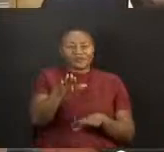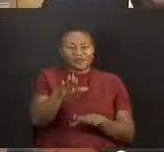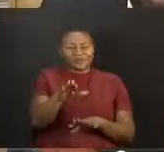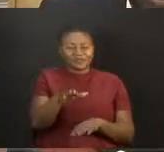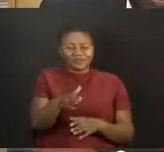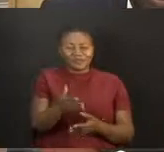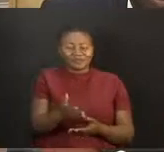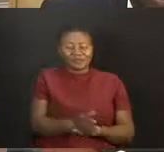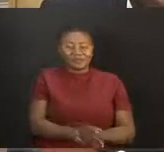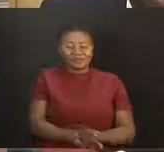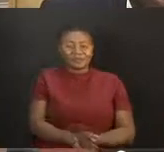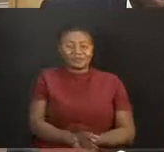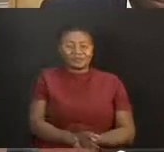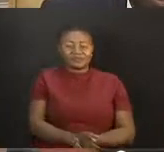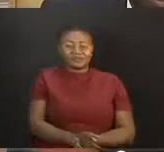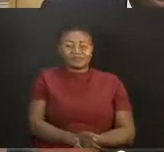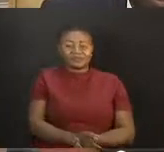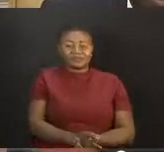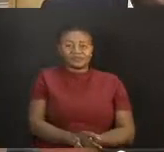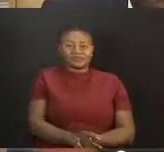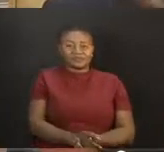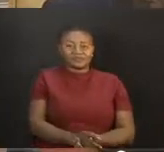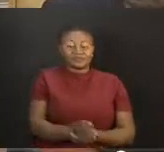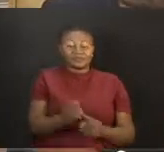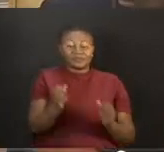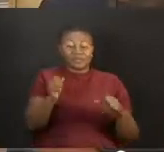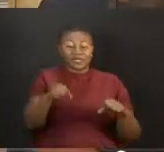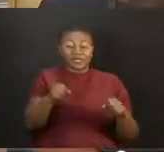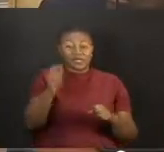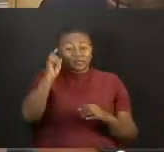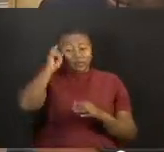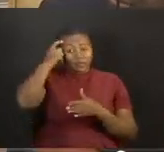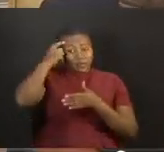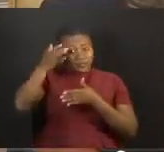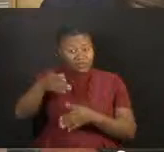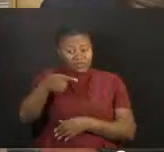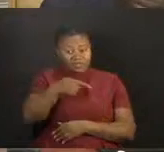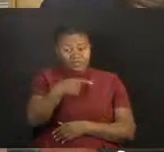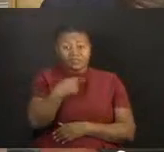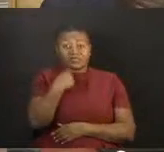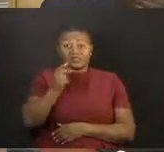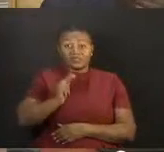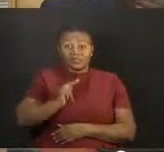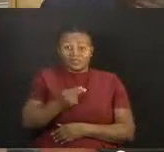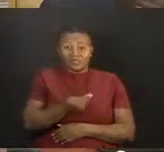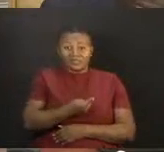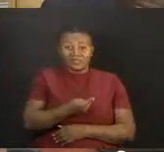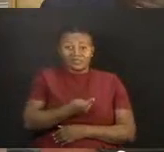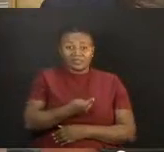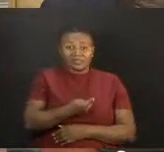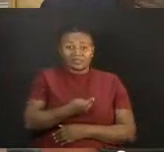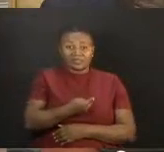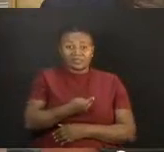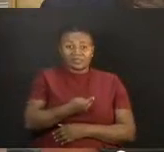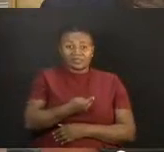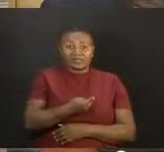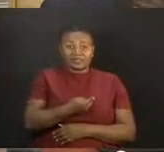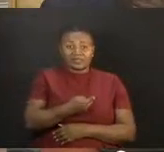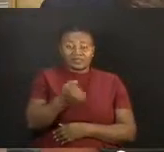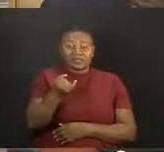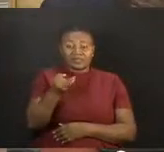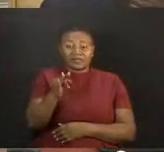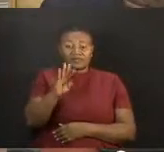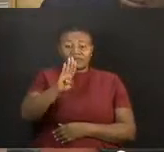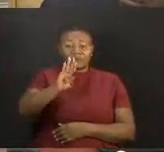Okay. So can the governor tell us if the Bank of